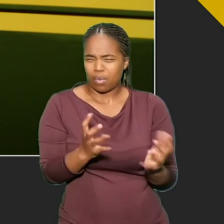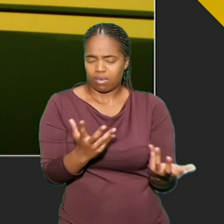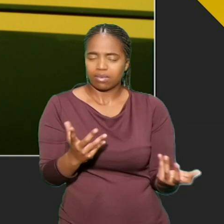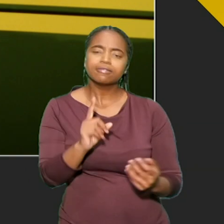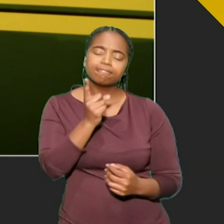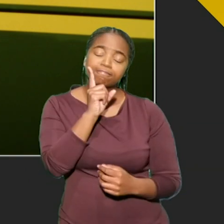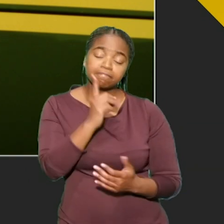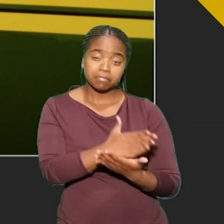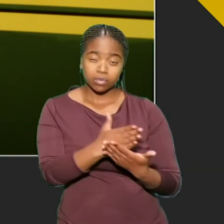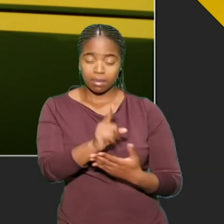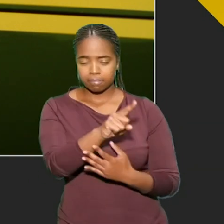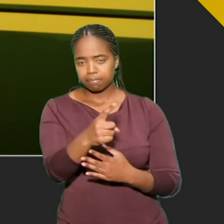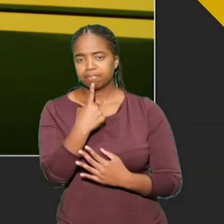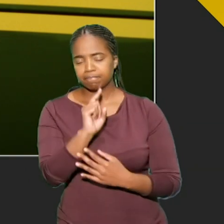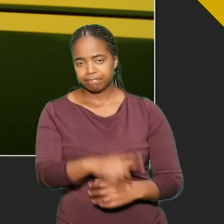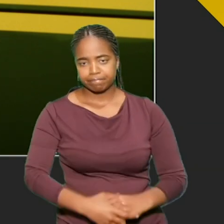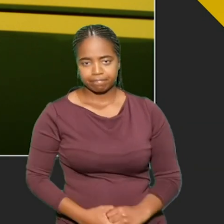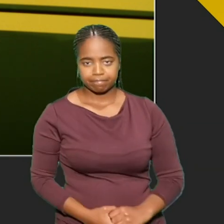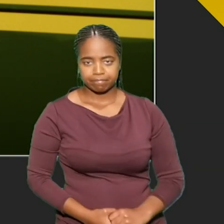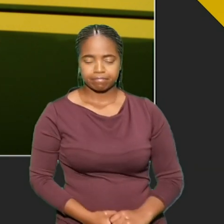Have a listen to what the others had to say.